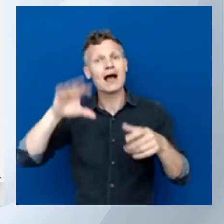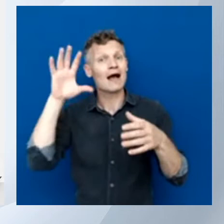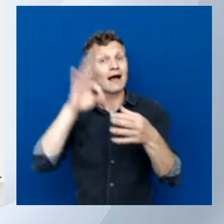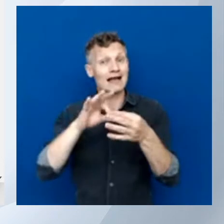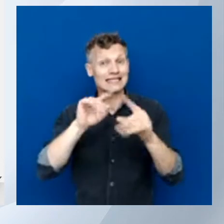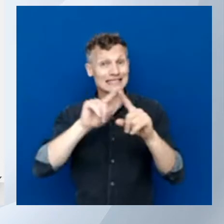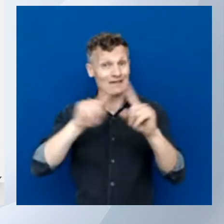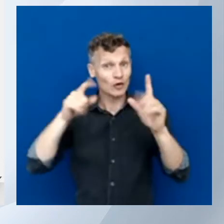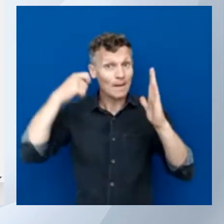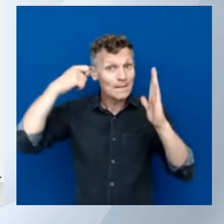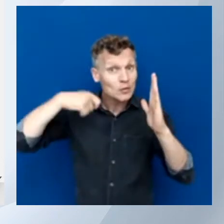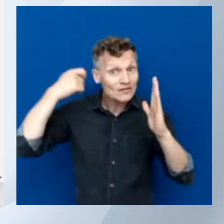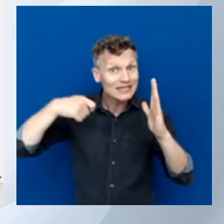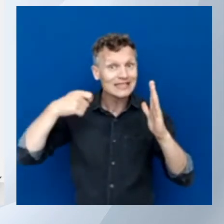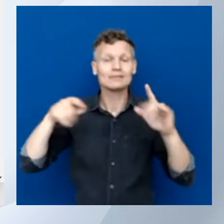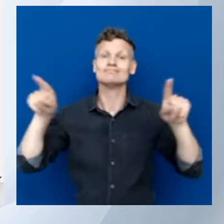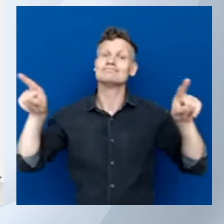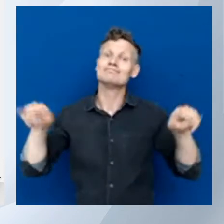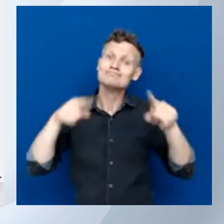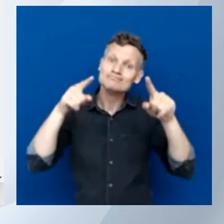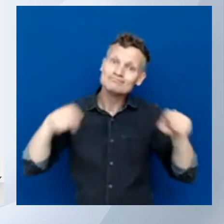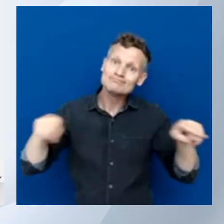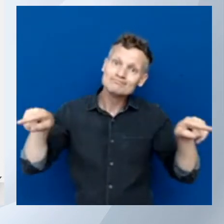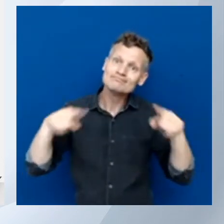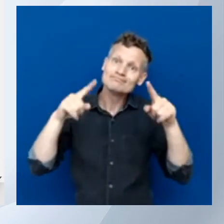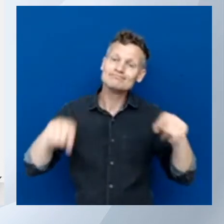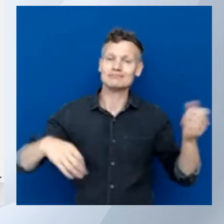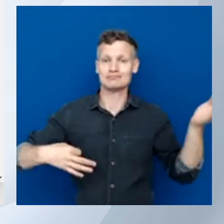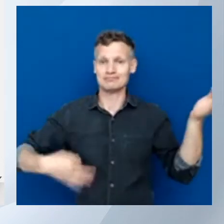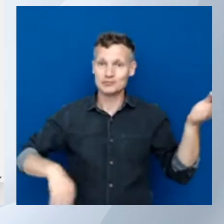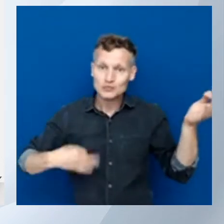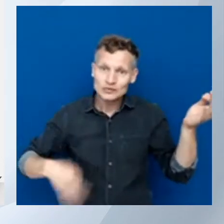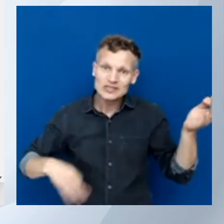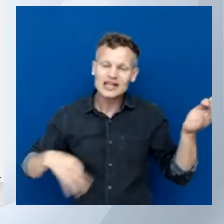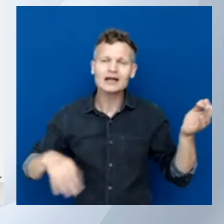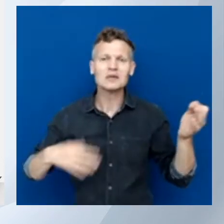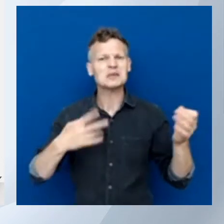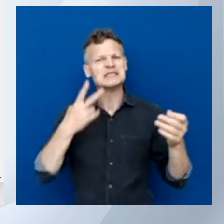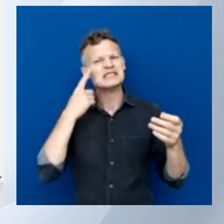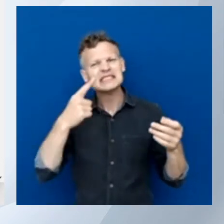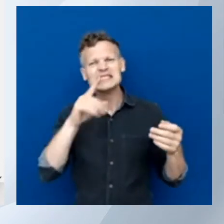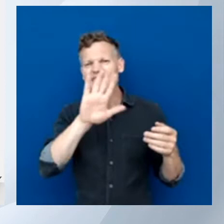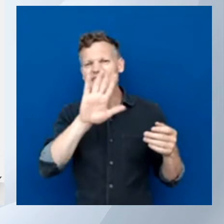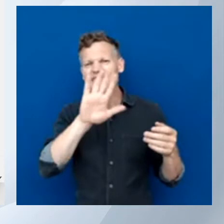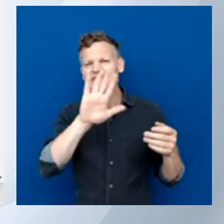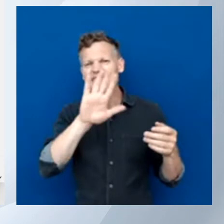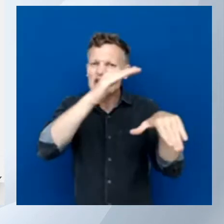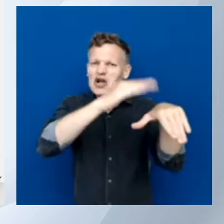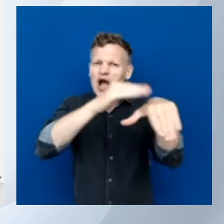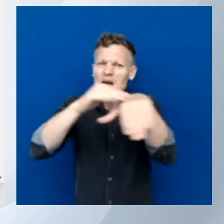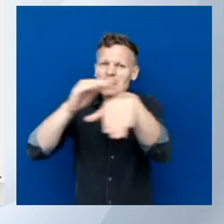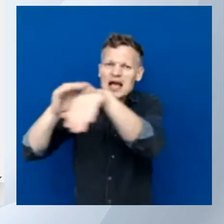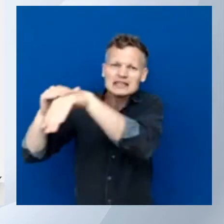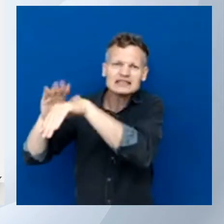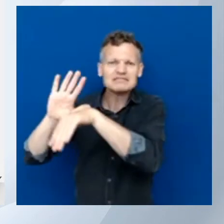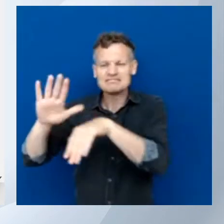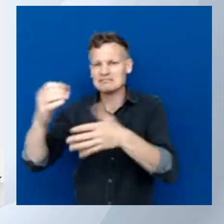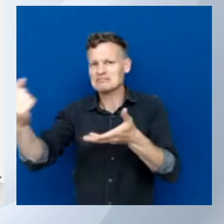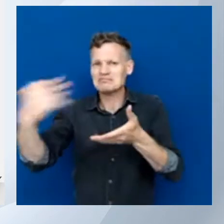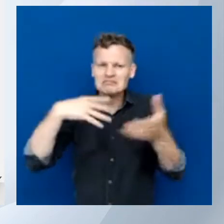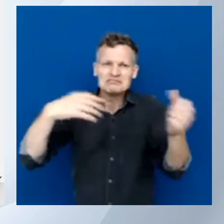sentiment of these comments. And again, as a reminder, let me walk you through again what are